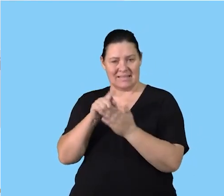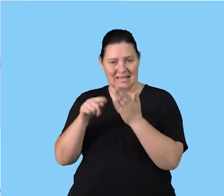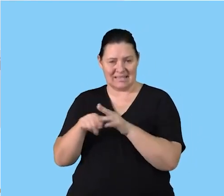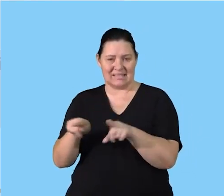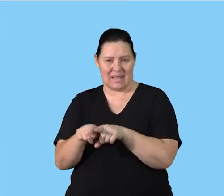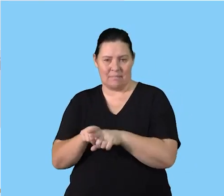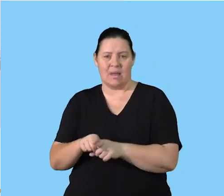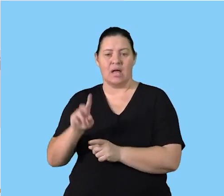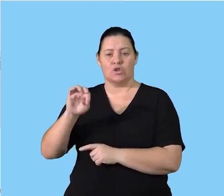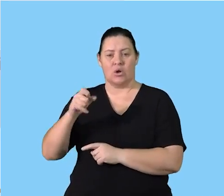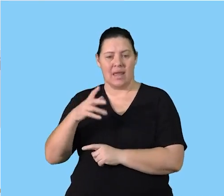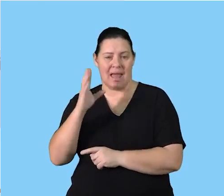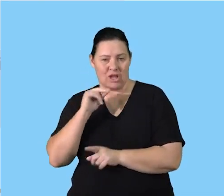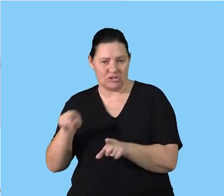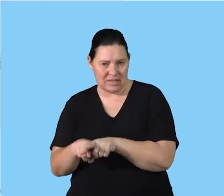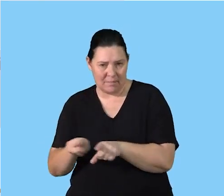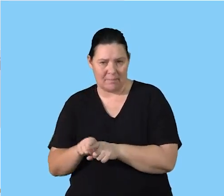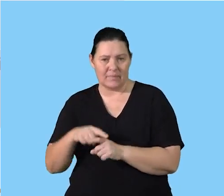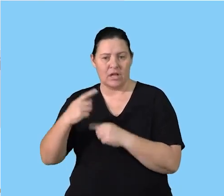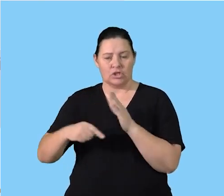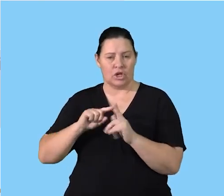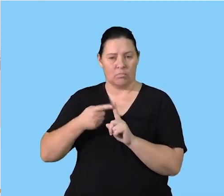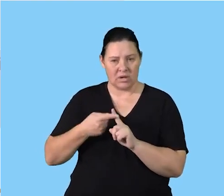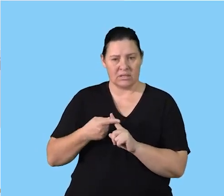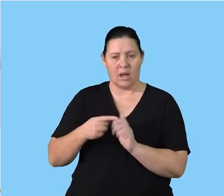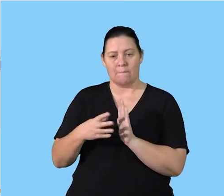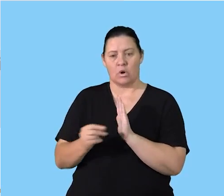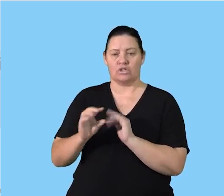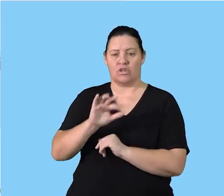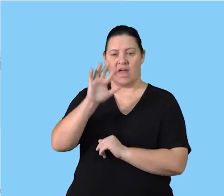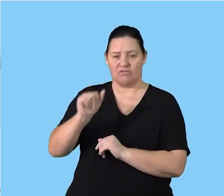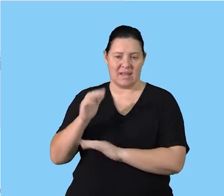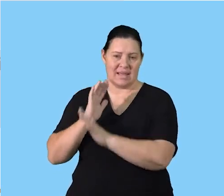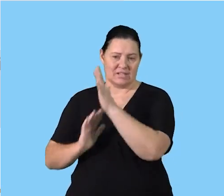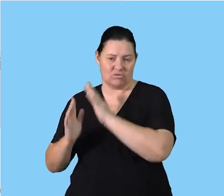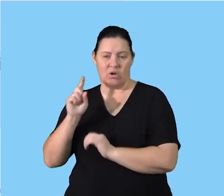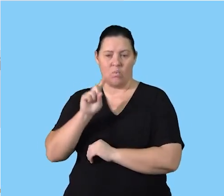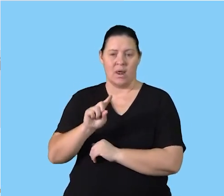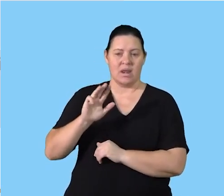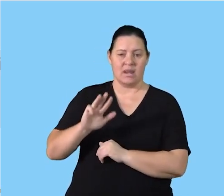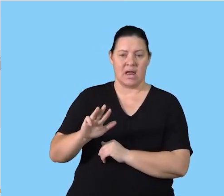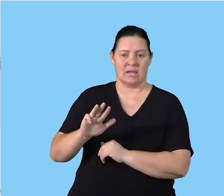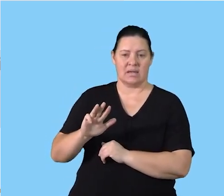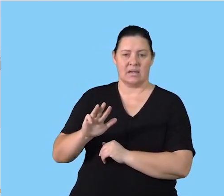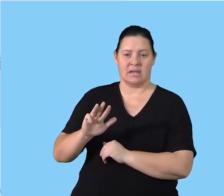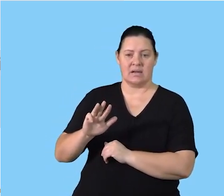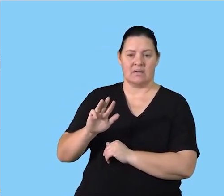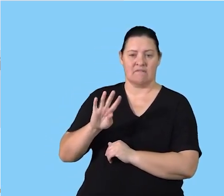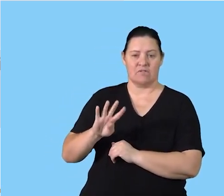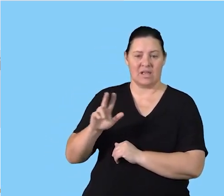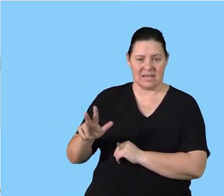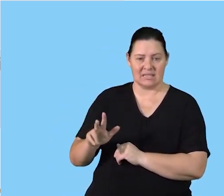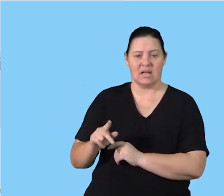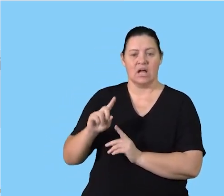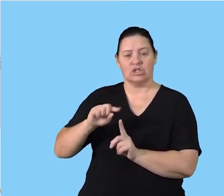age is still the same. The turning point in modern South African history since 1948, the turning points in